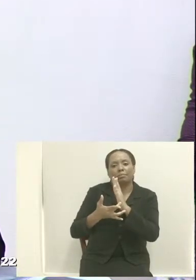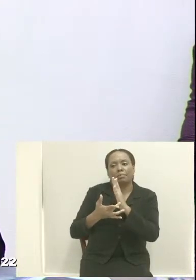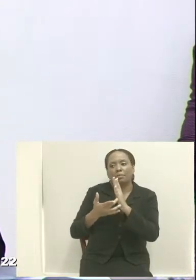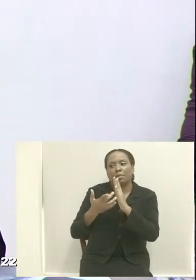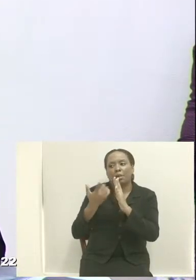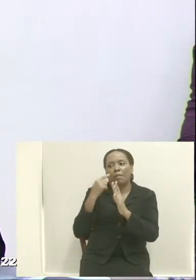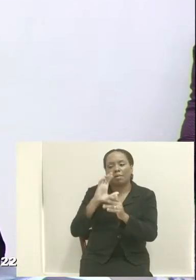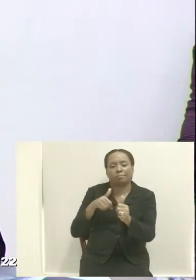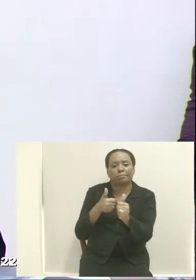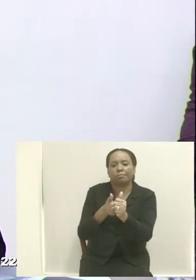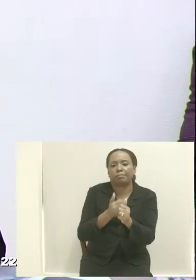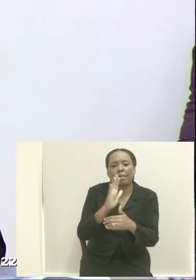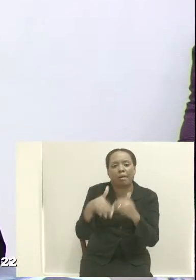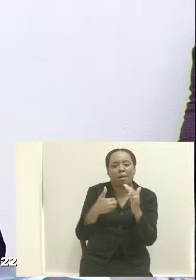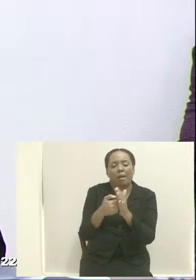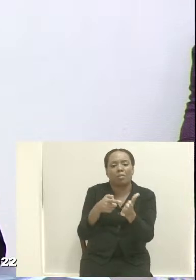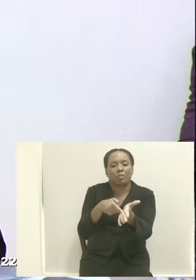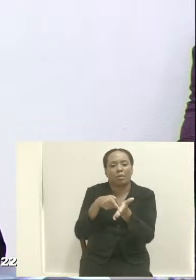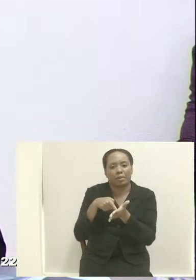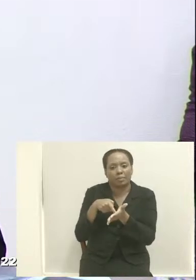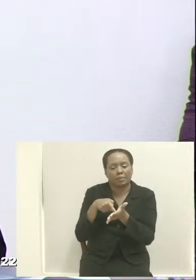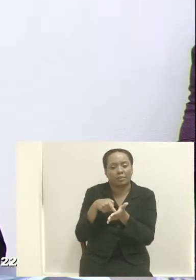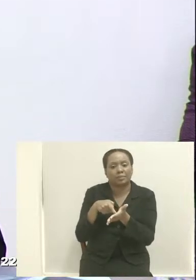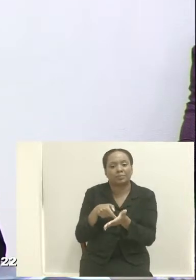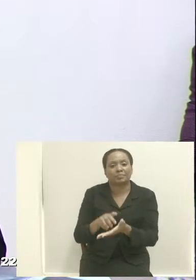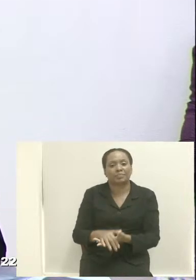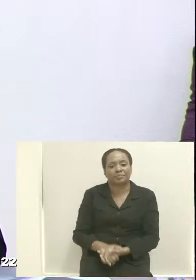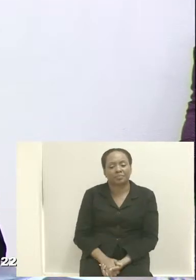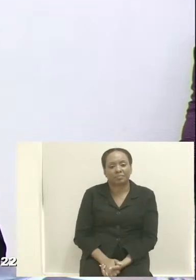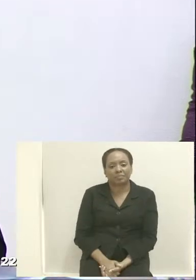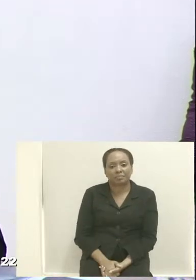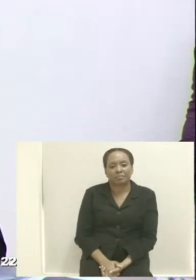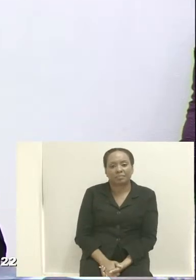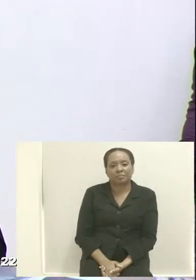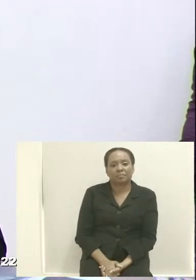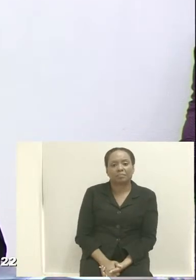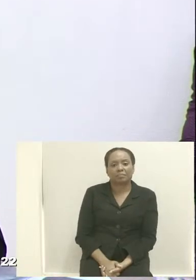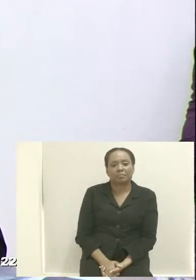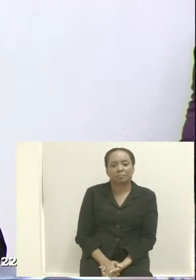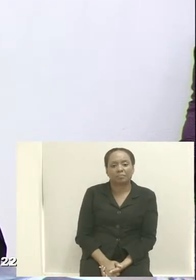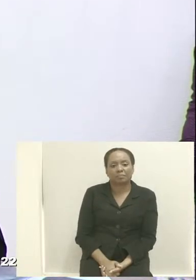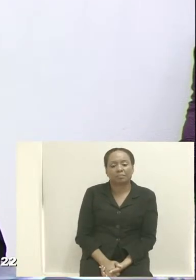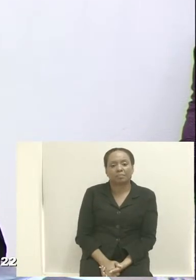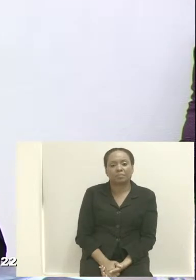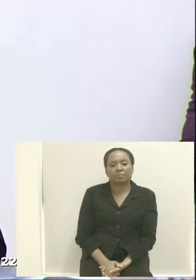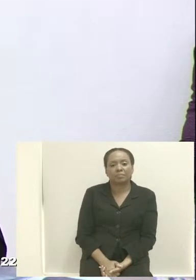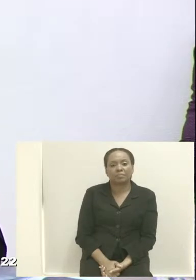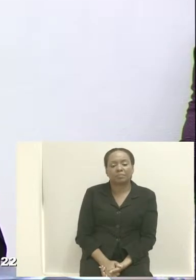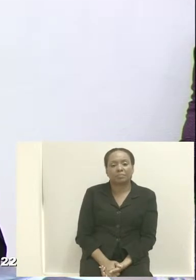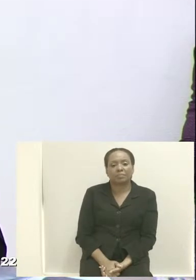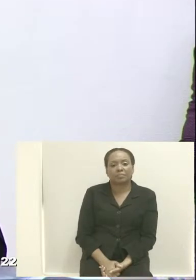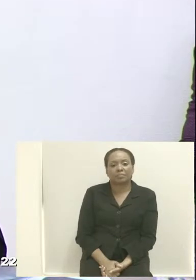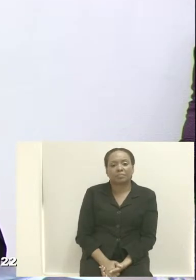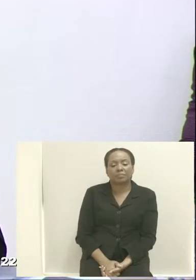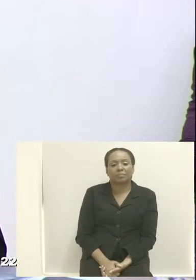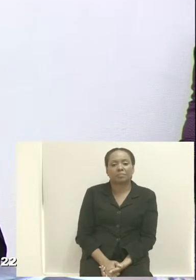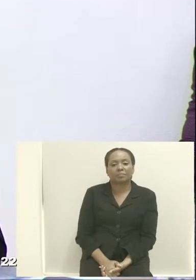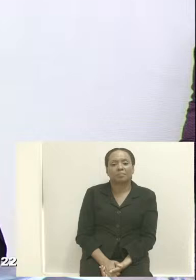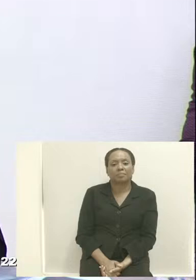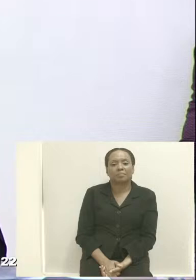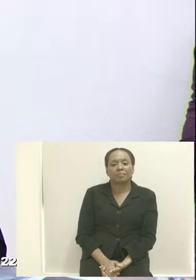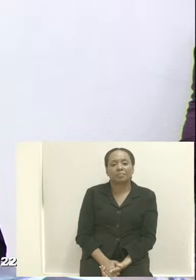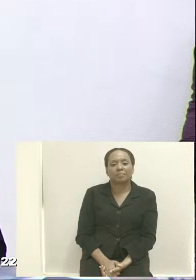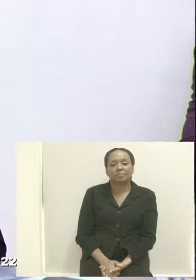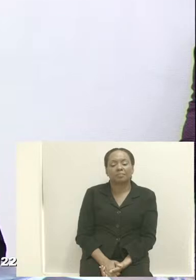So, as I would say, the project will allow 28 government agencies who are involved in